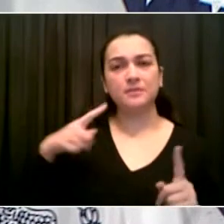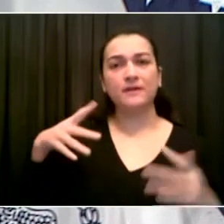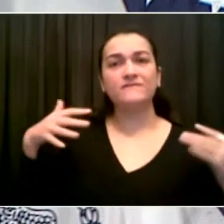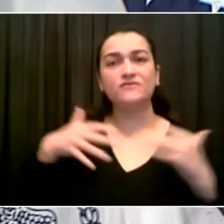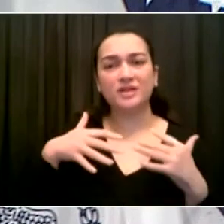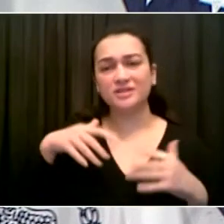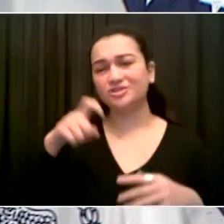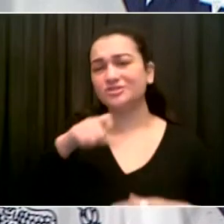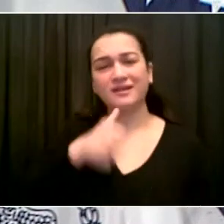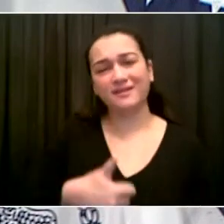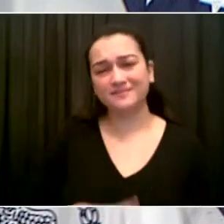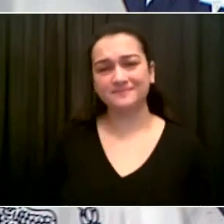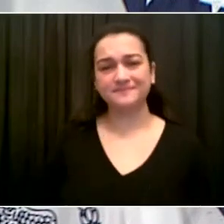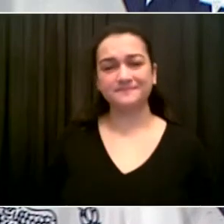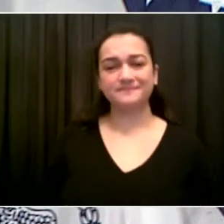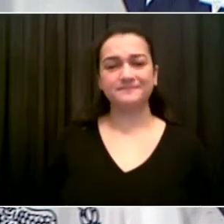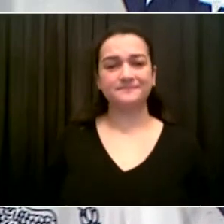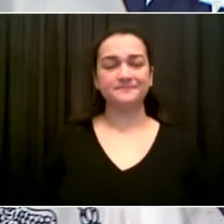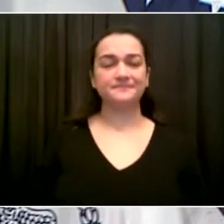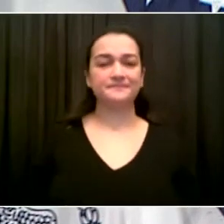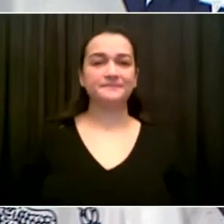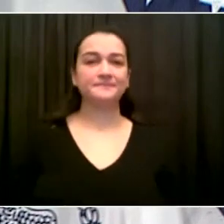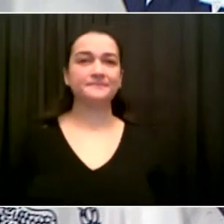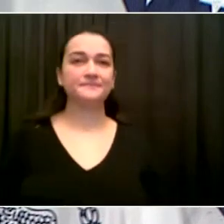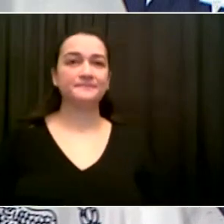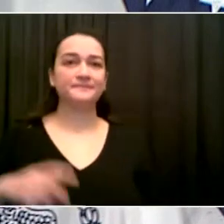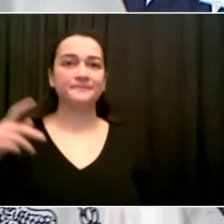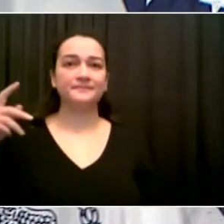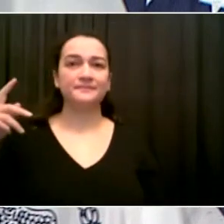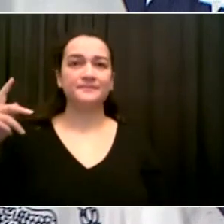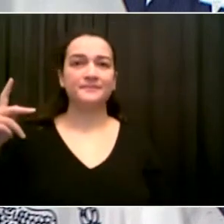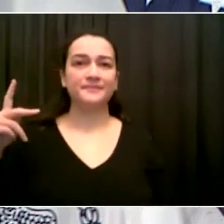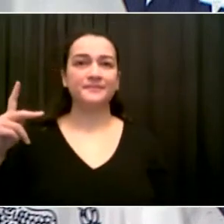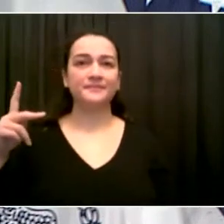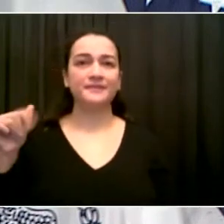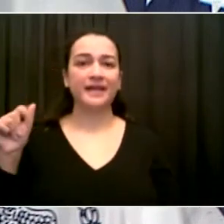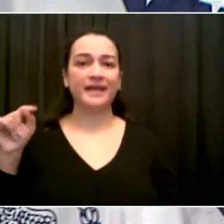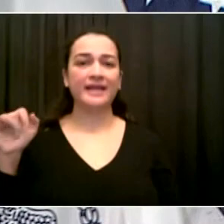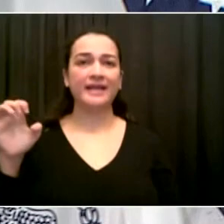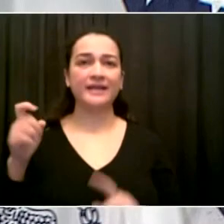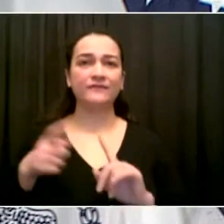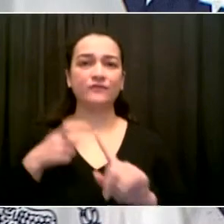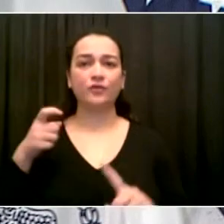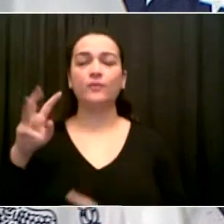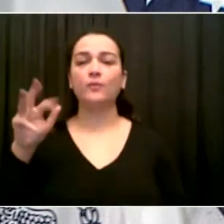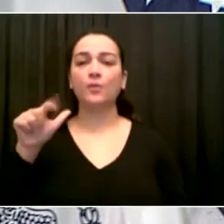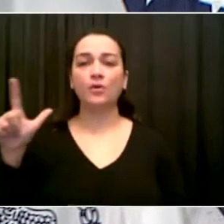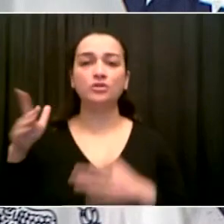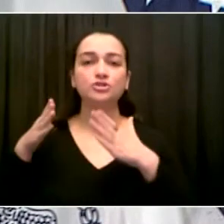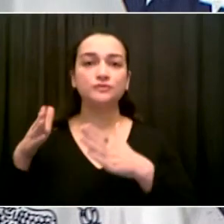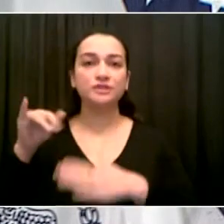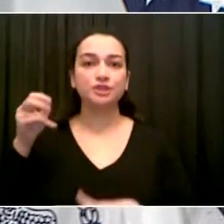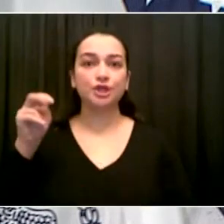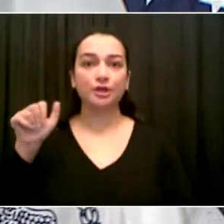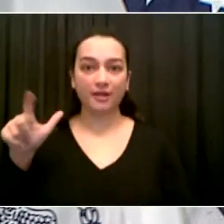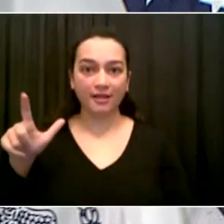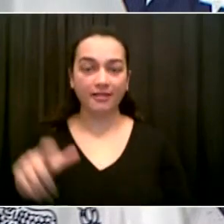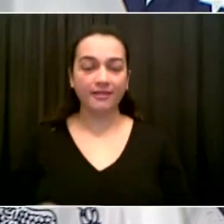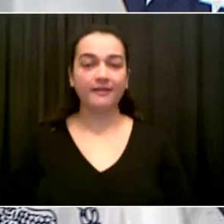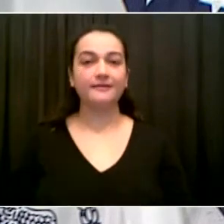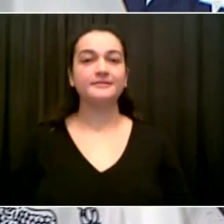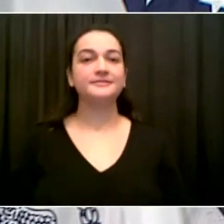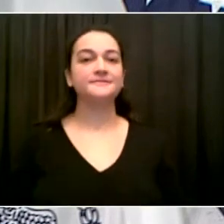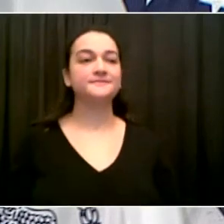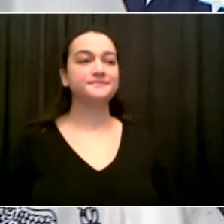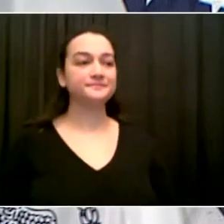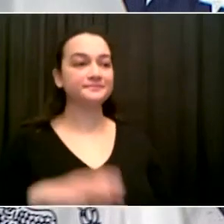Journal. Good morning, Mayor de Blasio. How are you doing? I'm doing okay, Katie. How are you? Well, excited